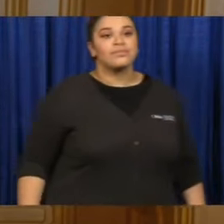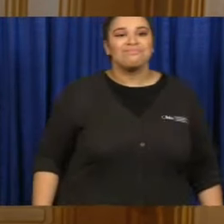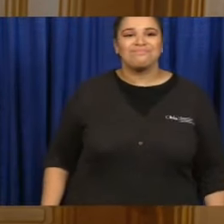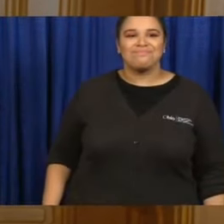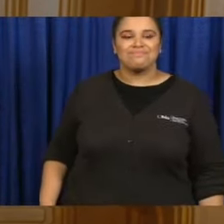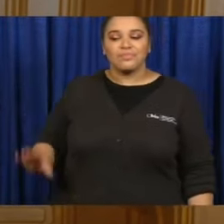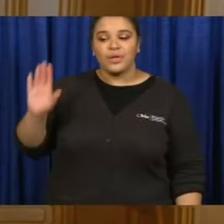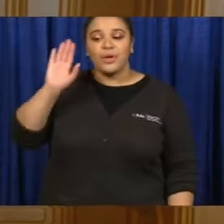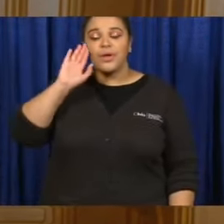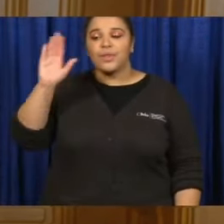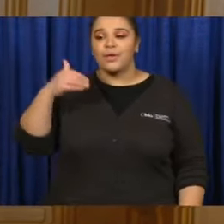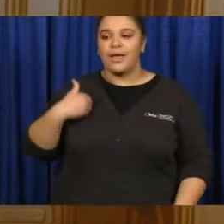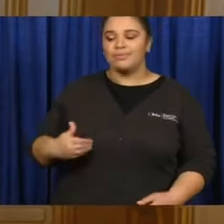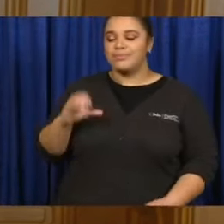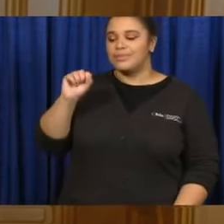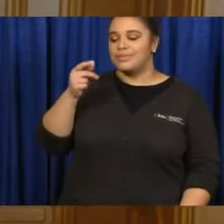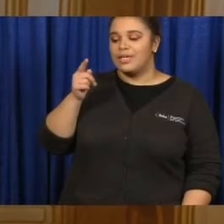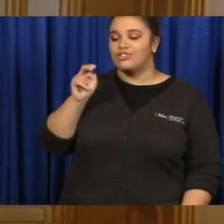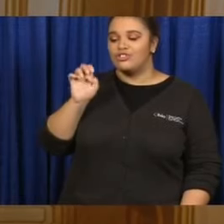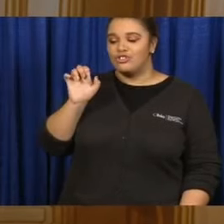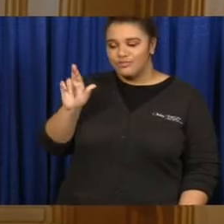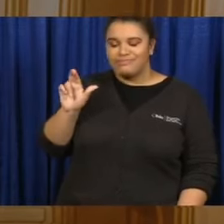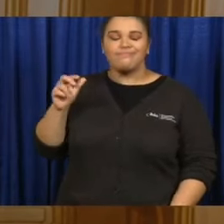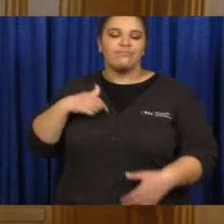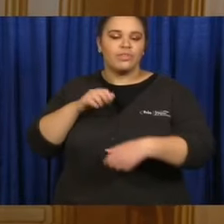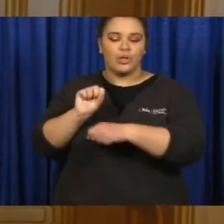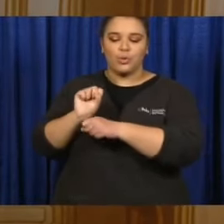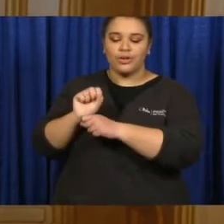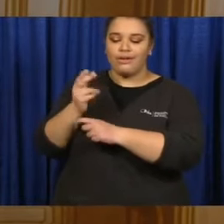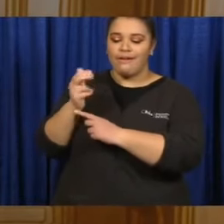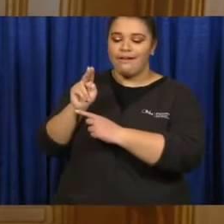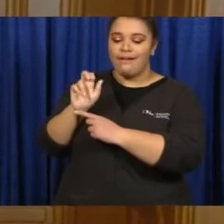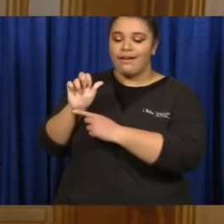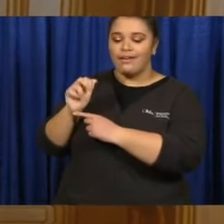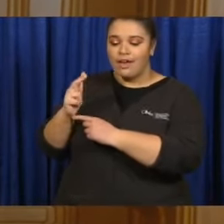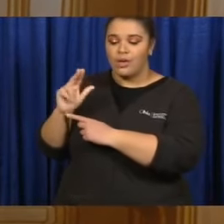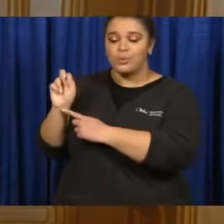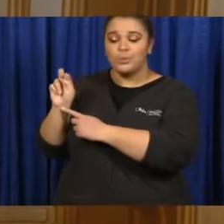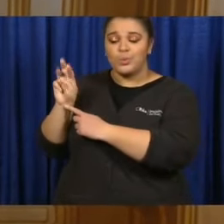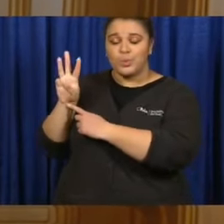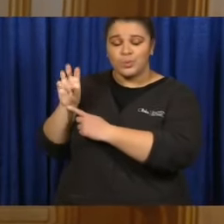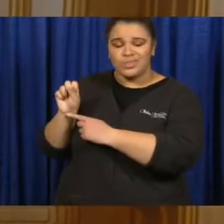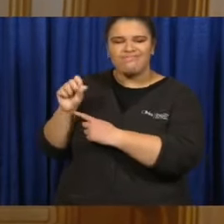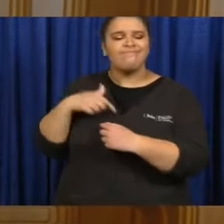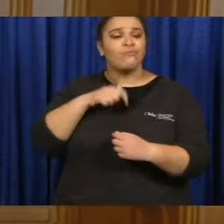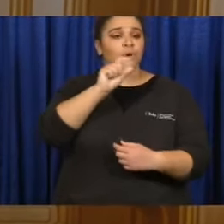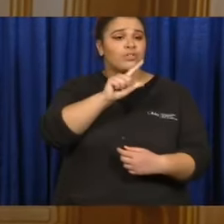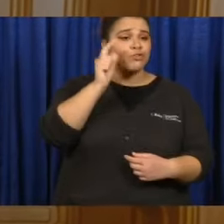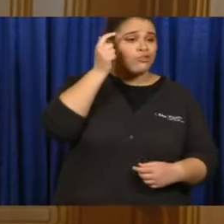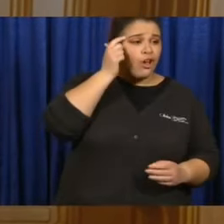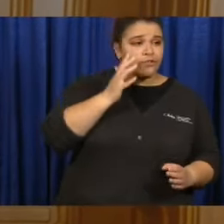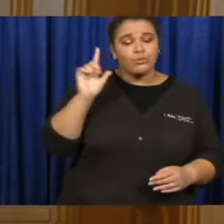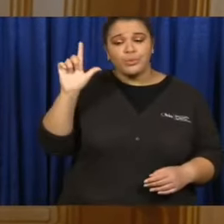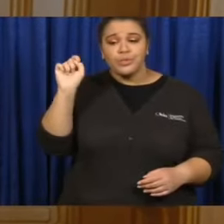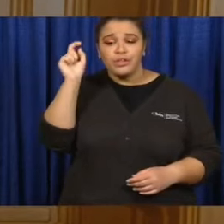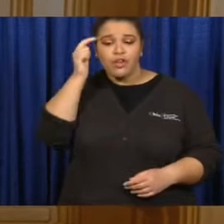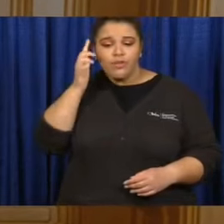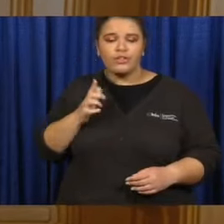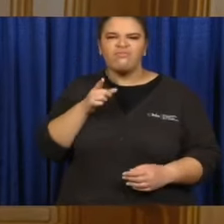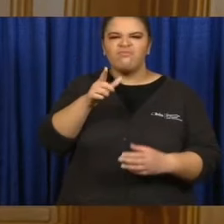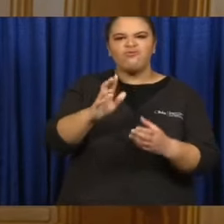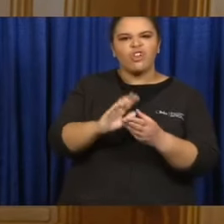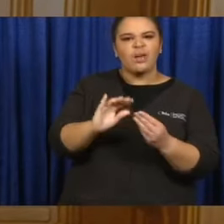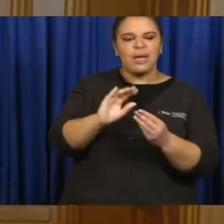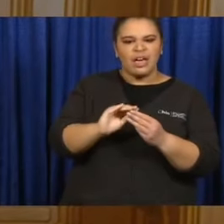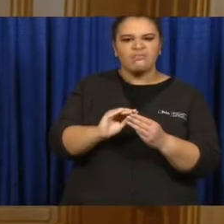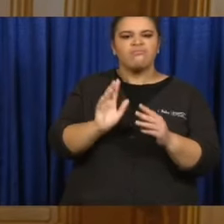Spencer Hickey with Hannah News, and this is for the governor and/or the lieutenant governor. You've talked about manufacturers working to shift